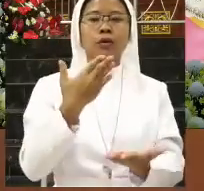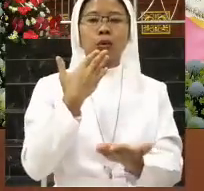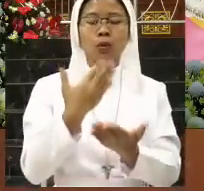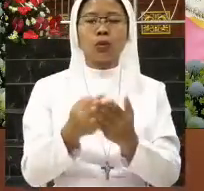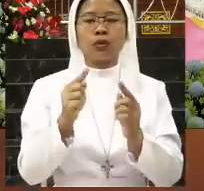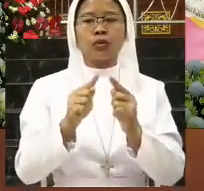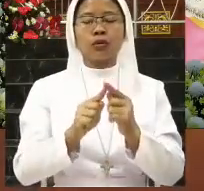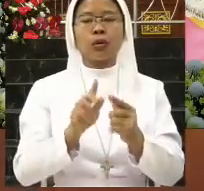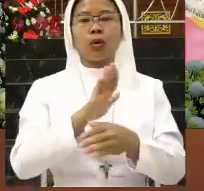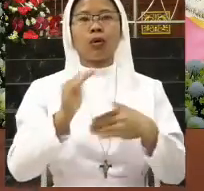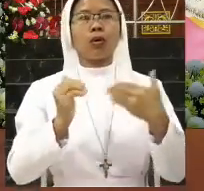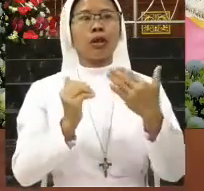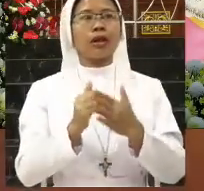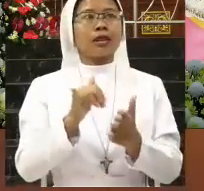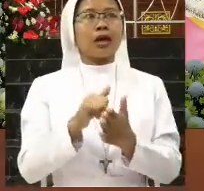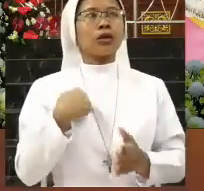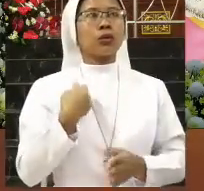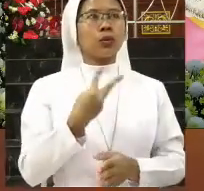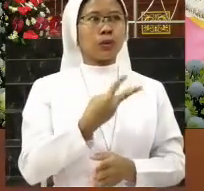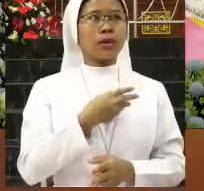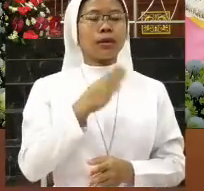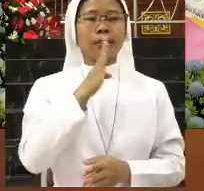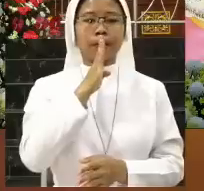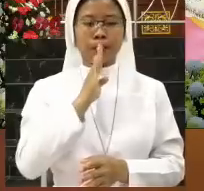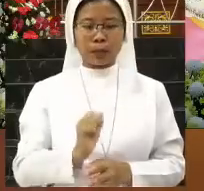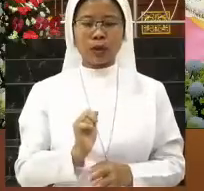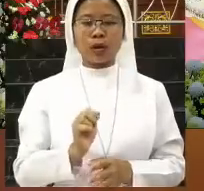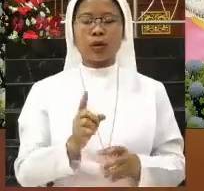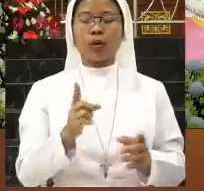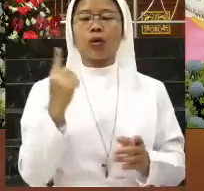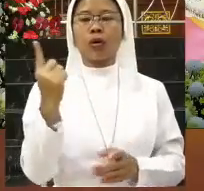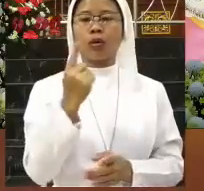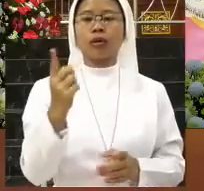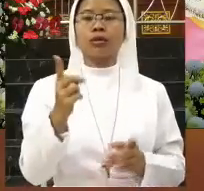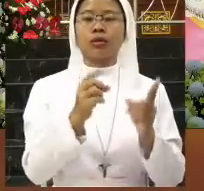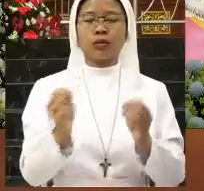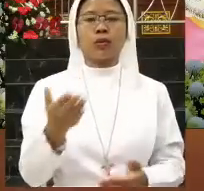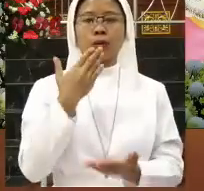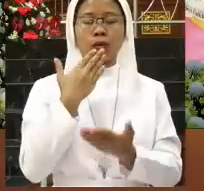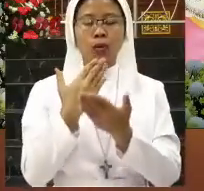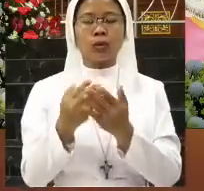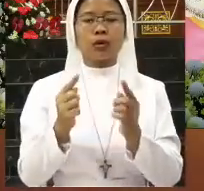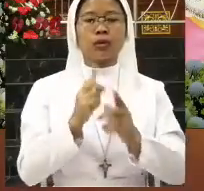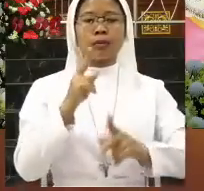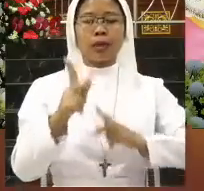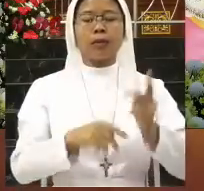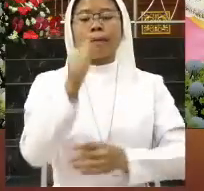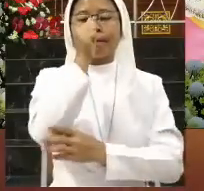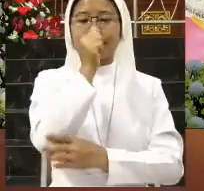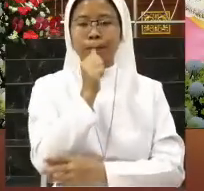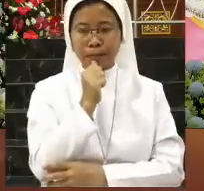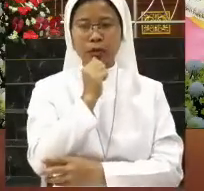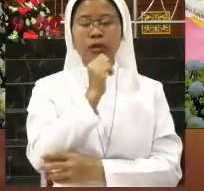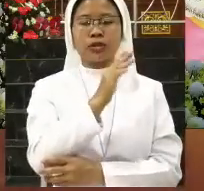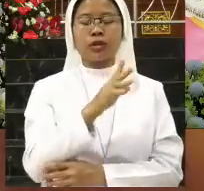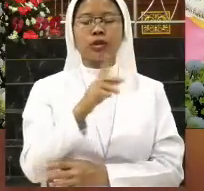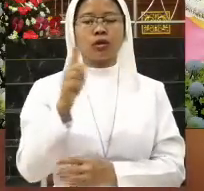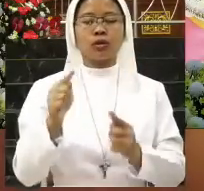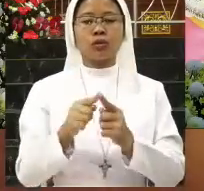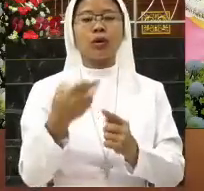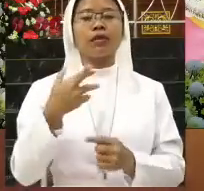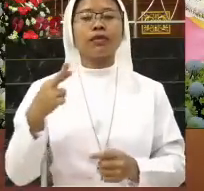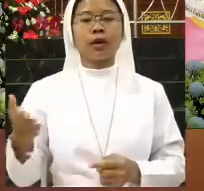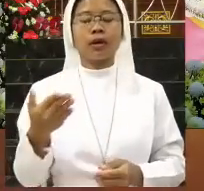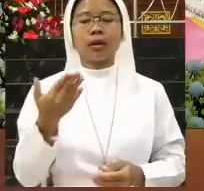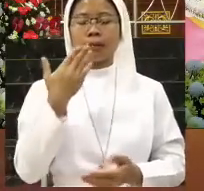evil, that we may likewise tolerate the wrongs of our fellow men, that we may bear patiently their offenses,